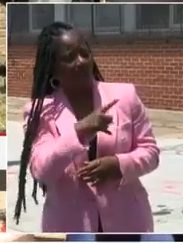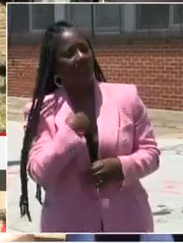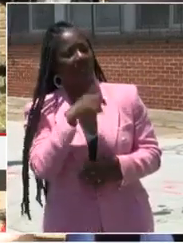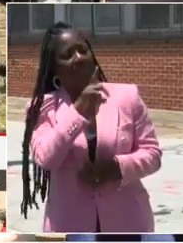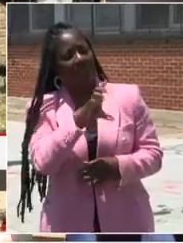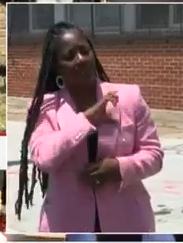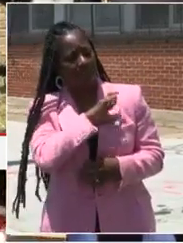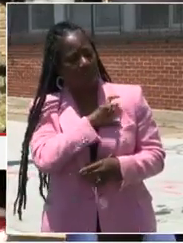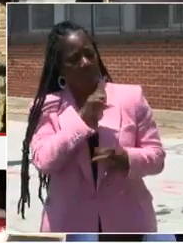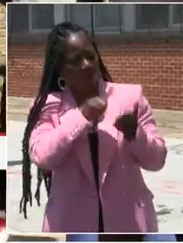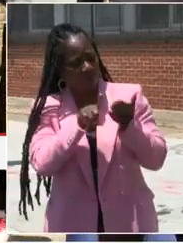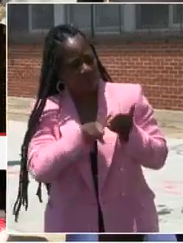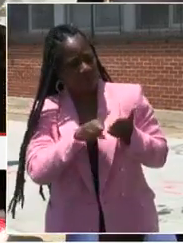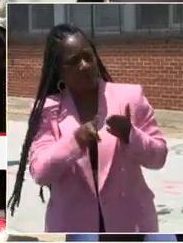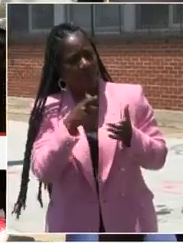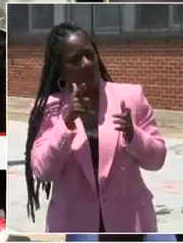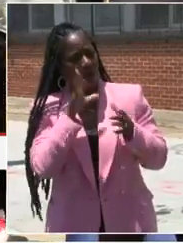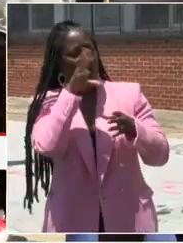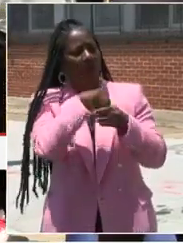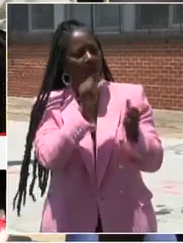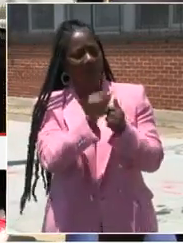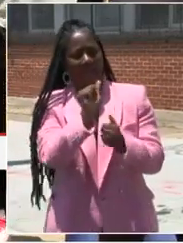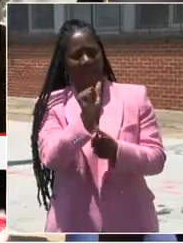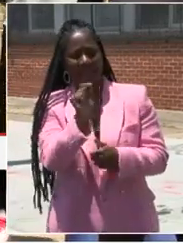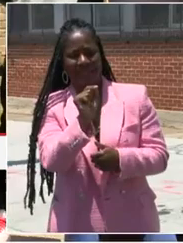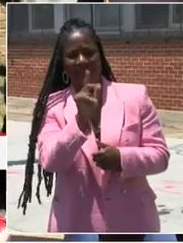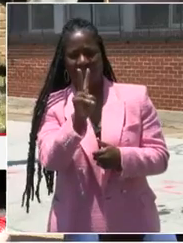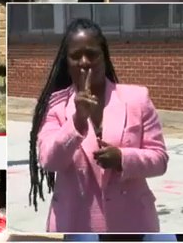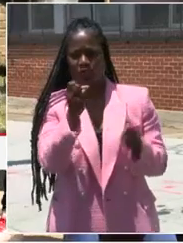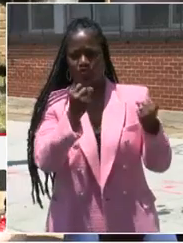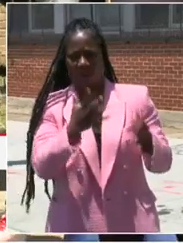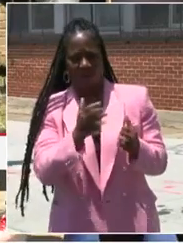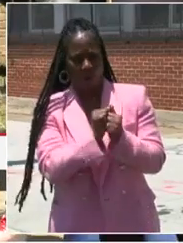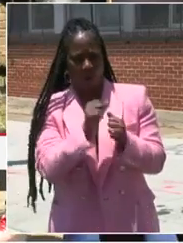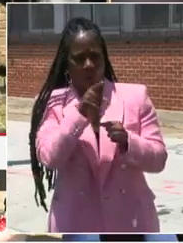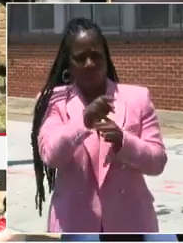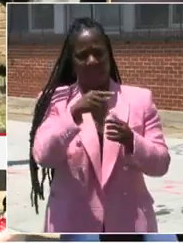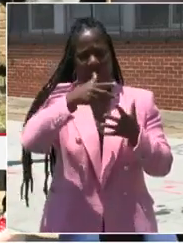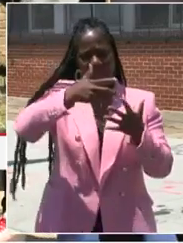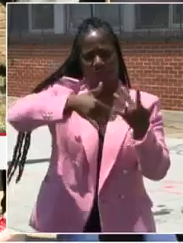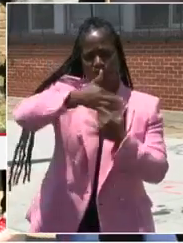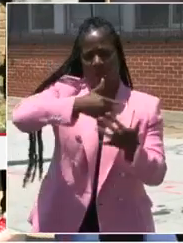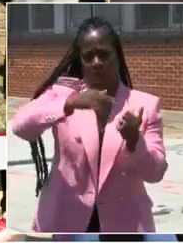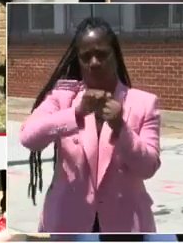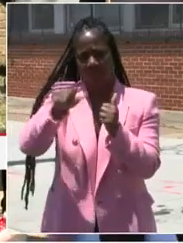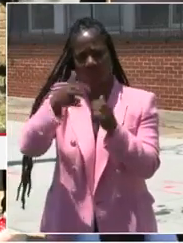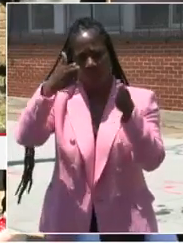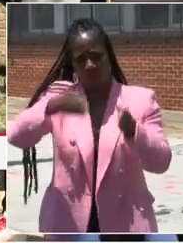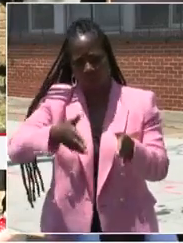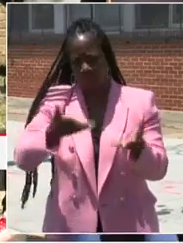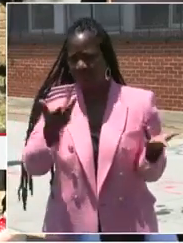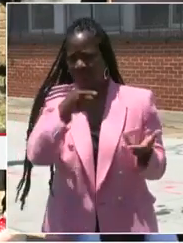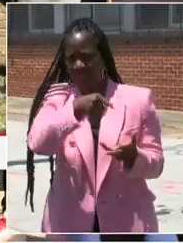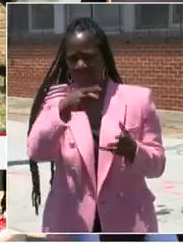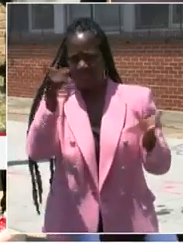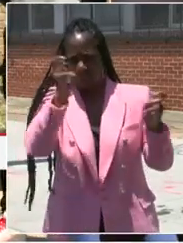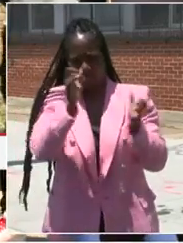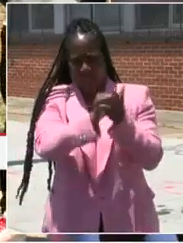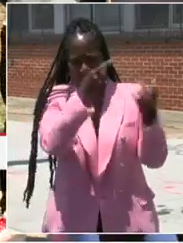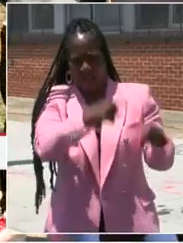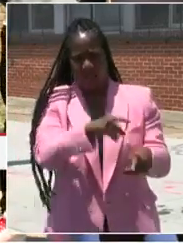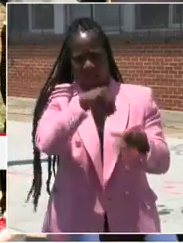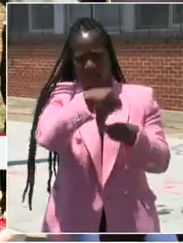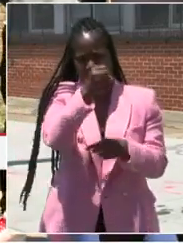investigating a shooting involving an ATV driver with interaction with another person. This has been an issue in